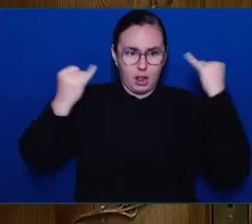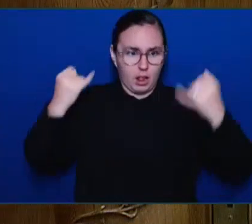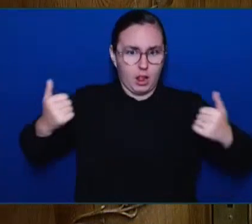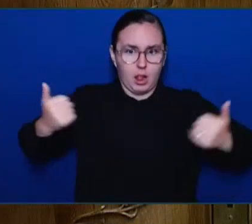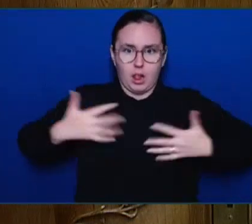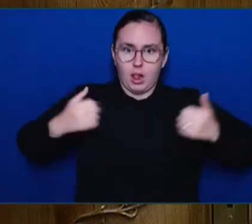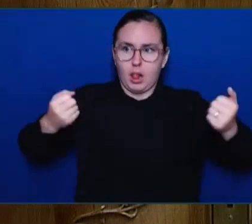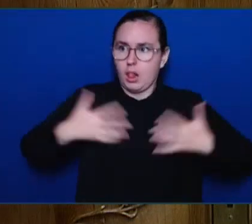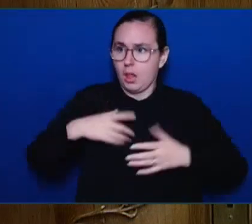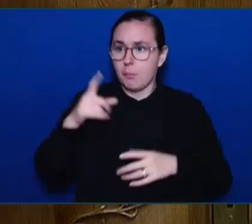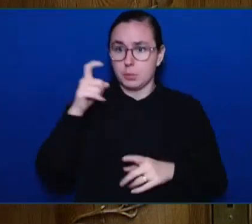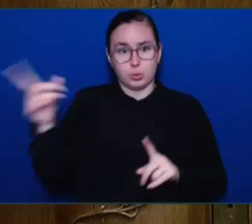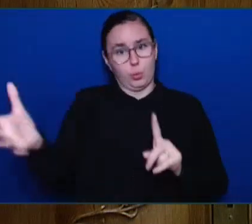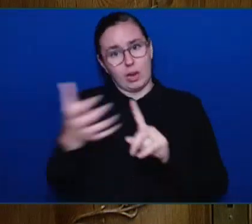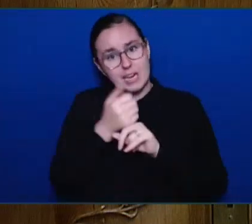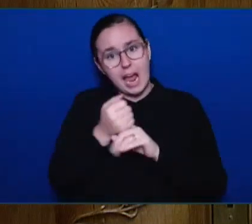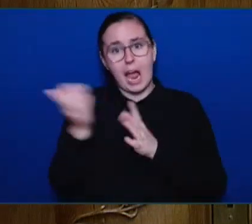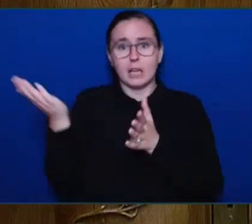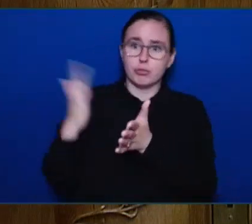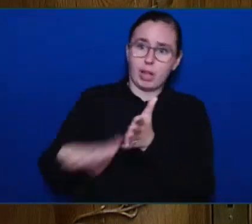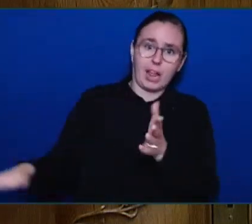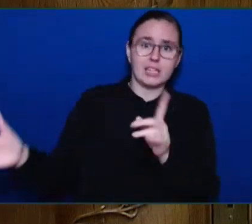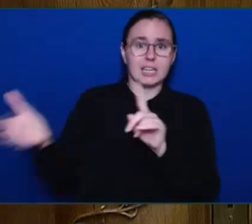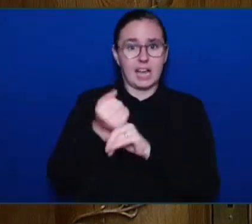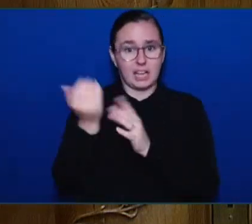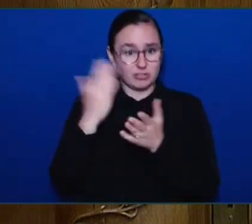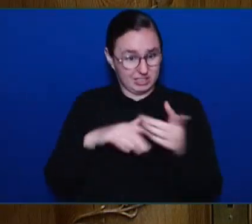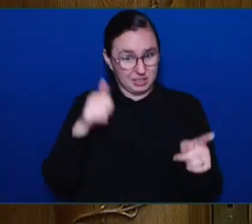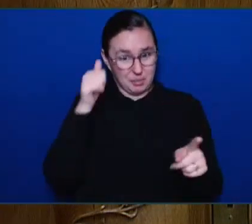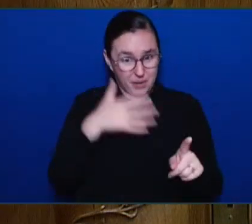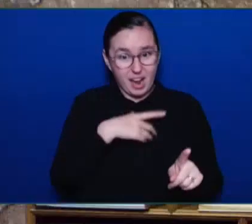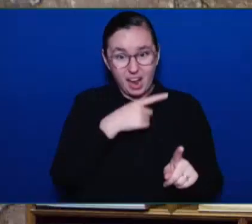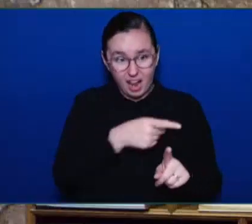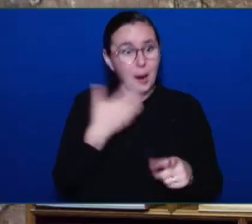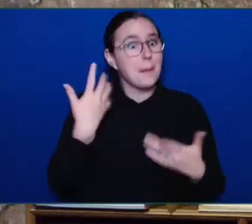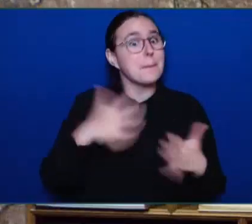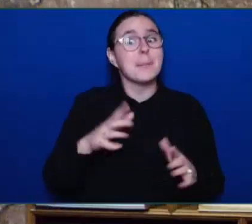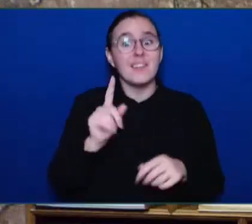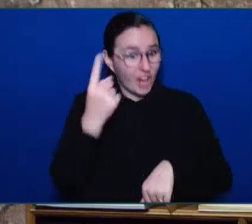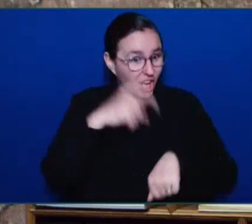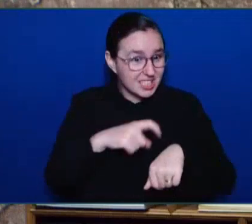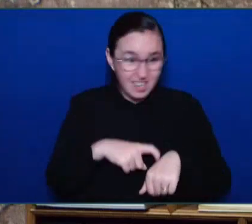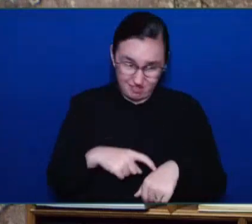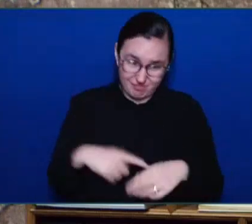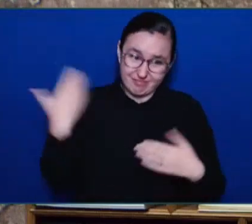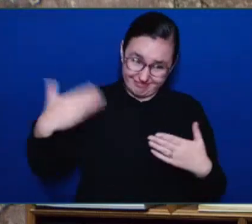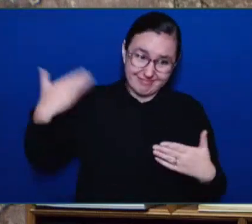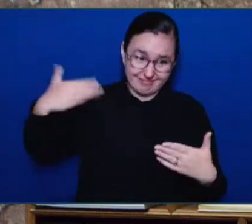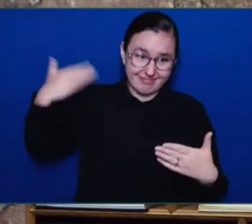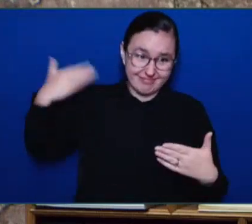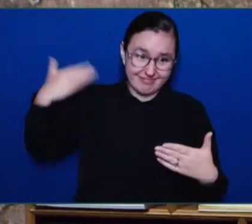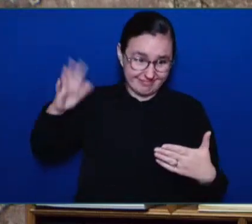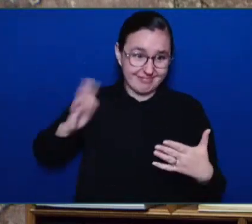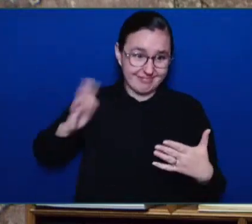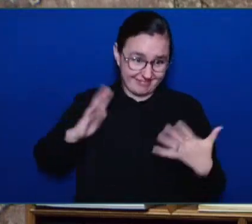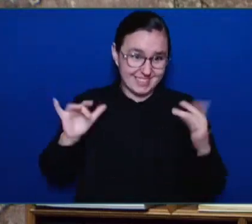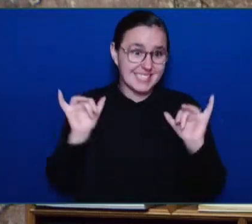Minister of Public Safety and Solicitor General. Thank you, Honourable Speaker, and I thank the member for the